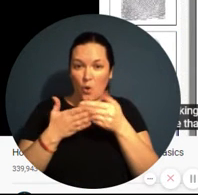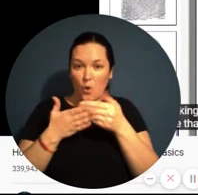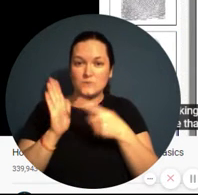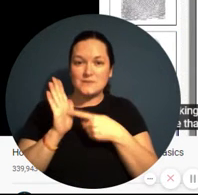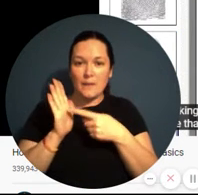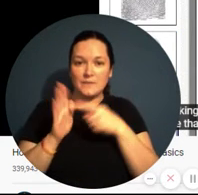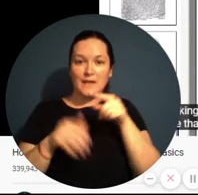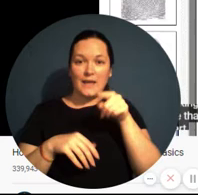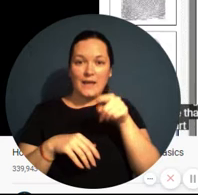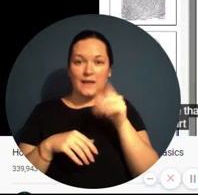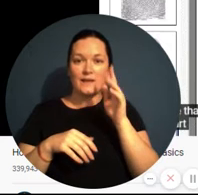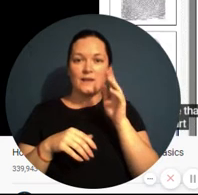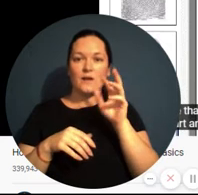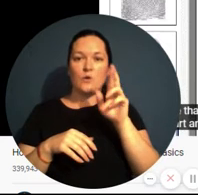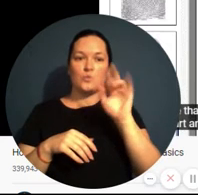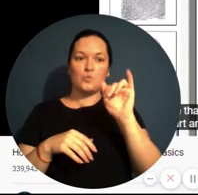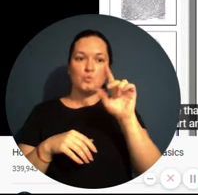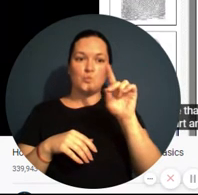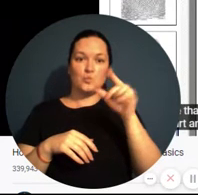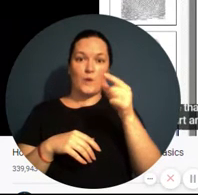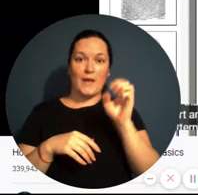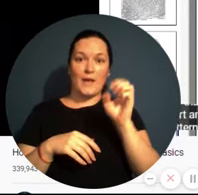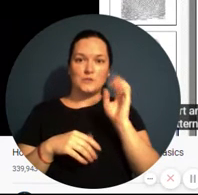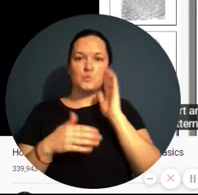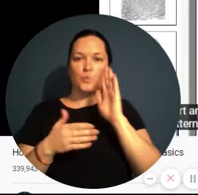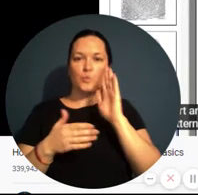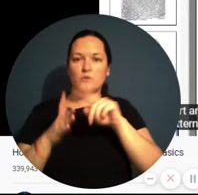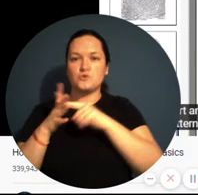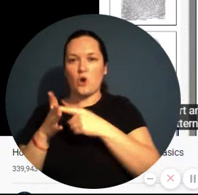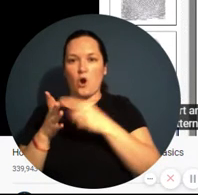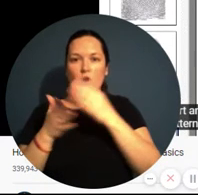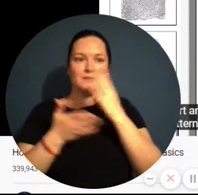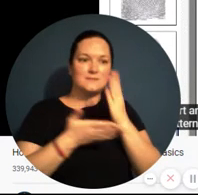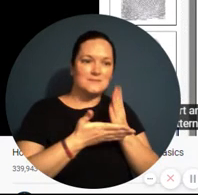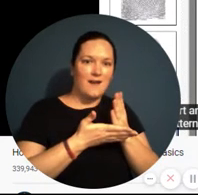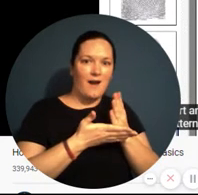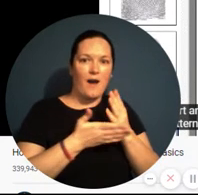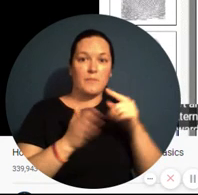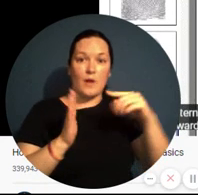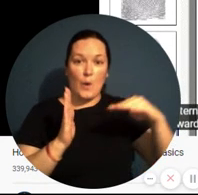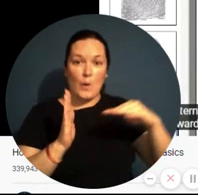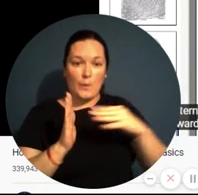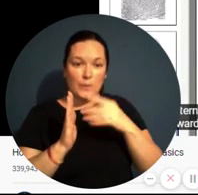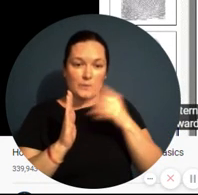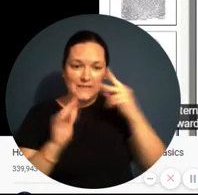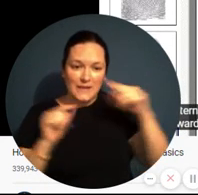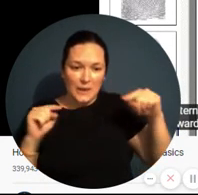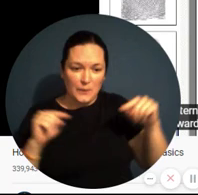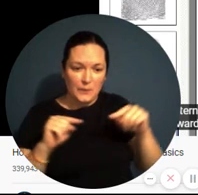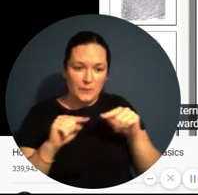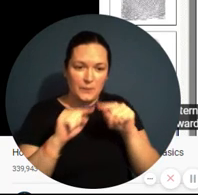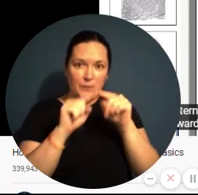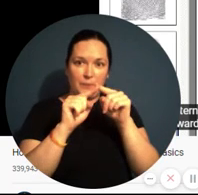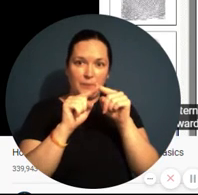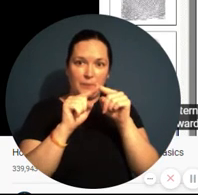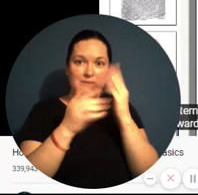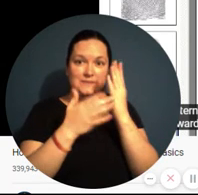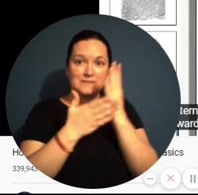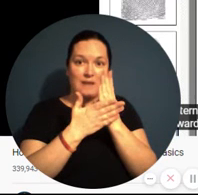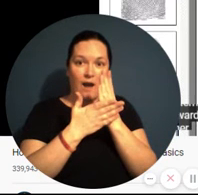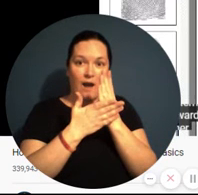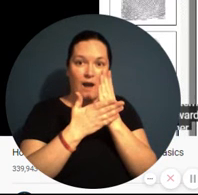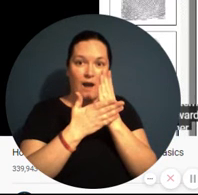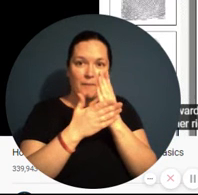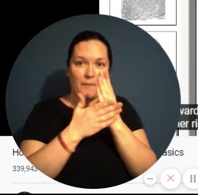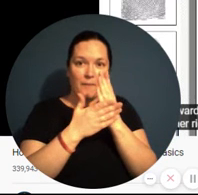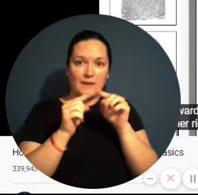the ridges will start and stop as they flow through the pattern. This ridge right here flows upwards and stops right here, while the other